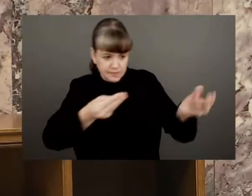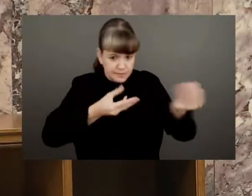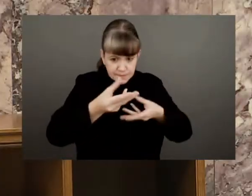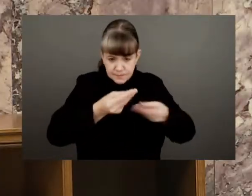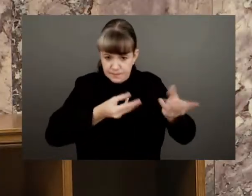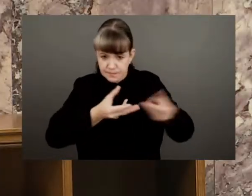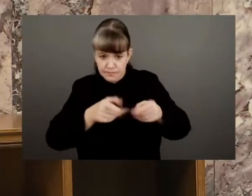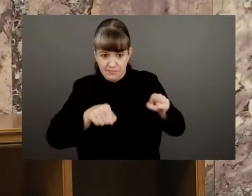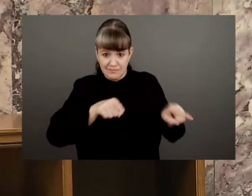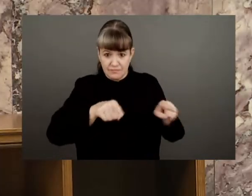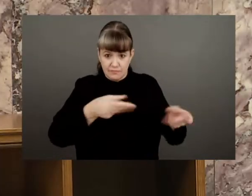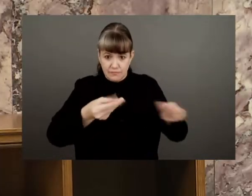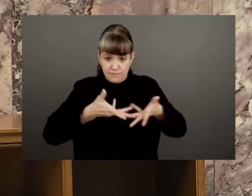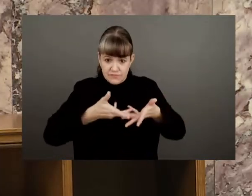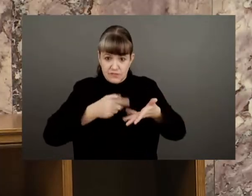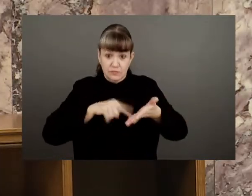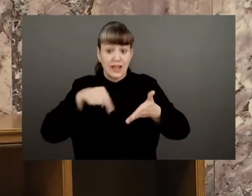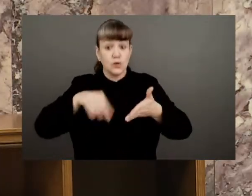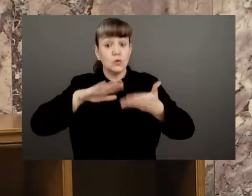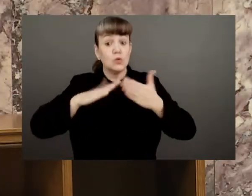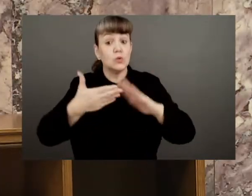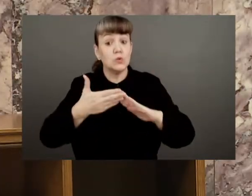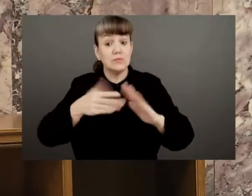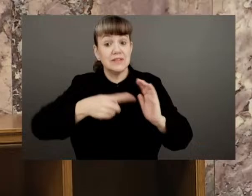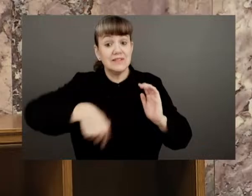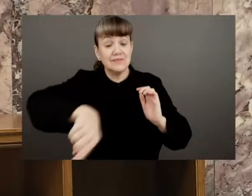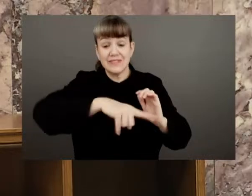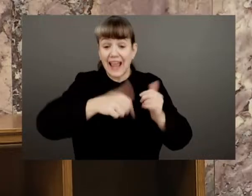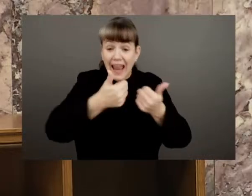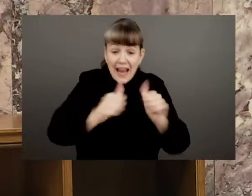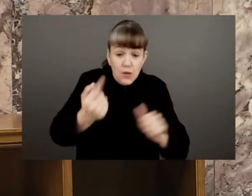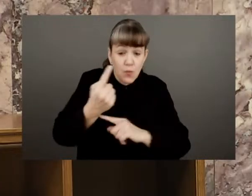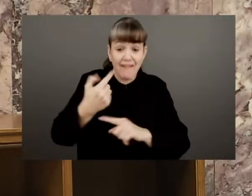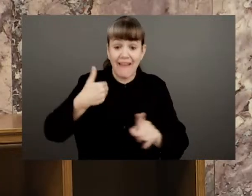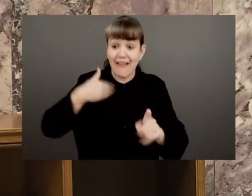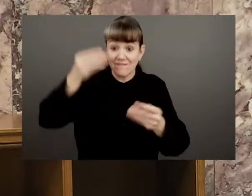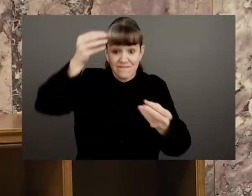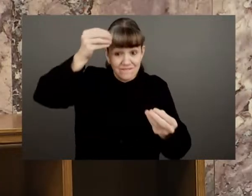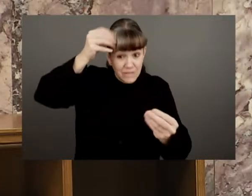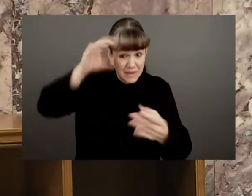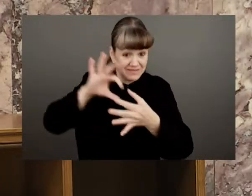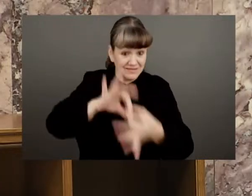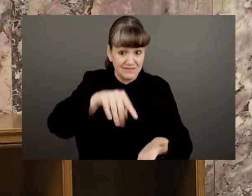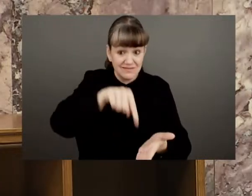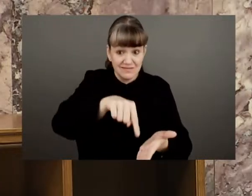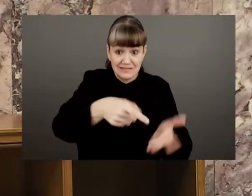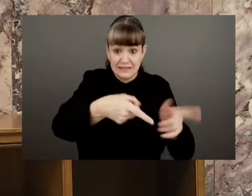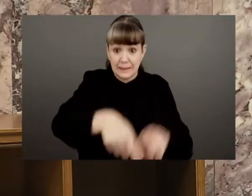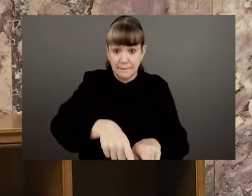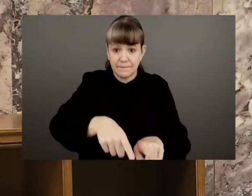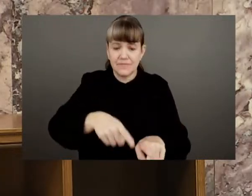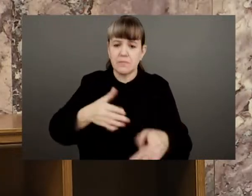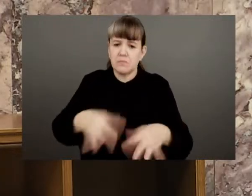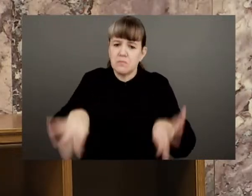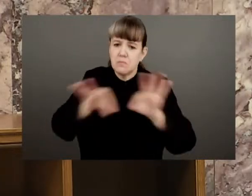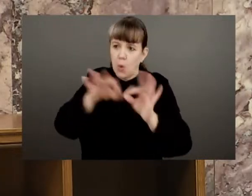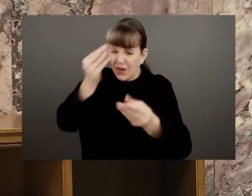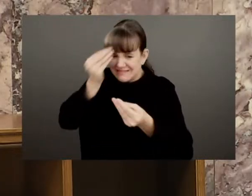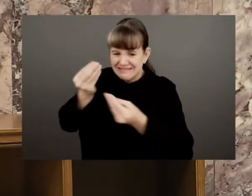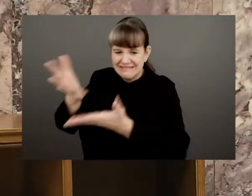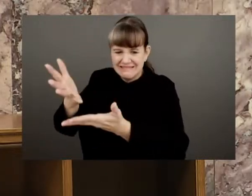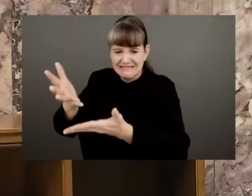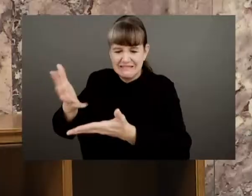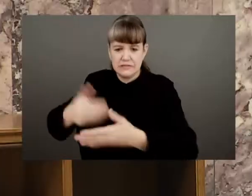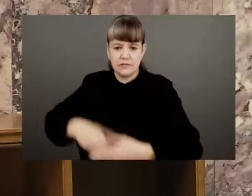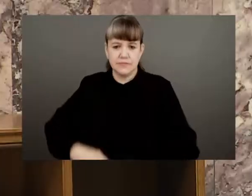information to come forward to police, or if anonymity is a concern, to Crime Stoppers. Any piece of